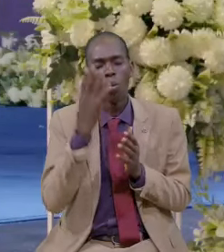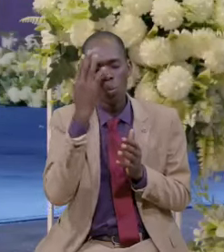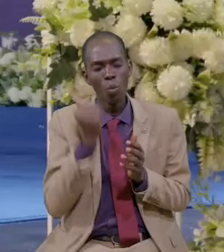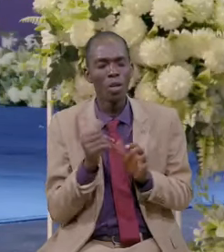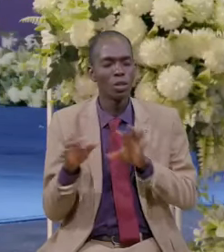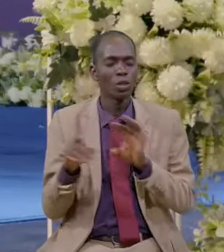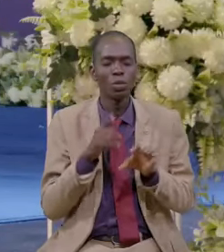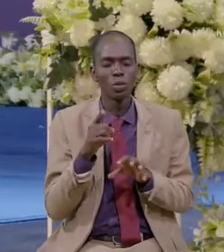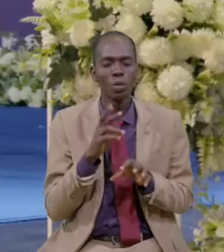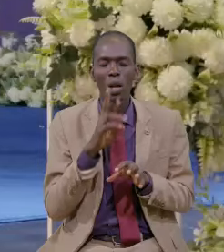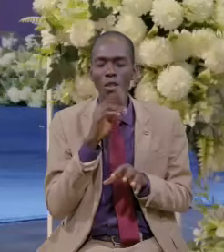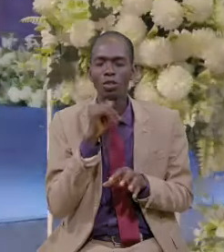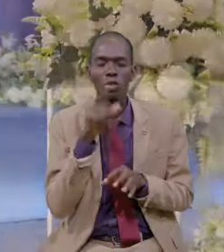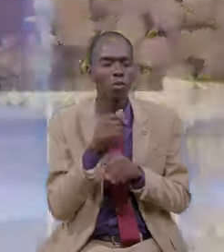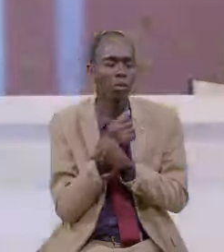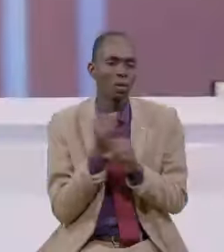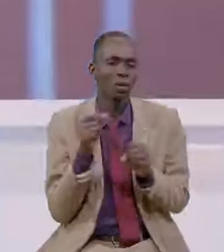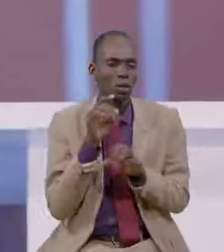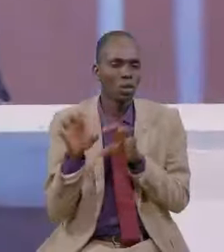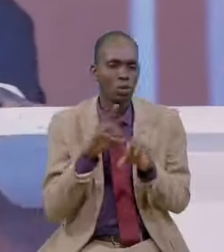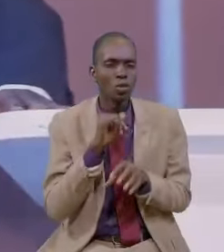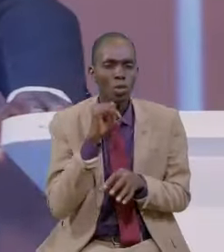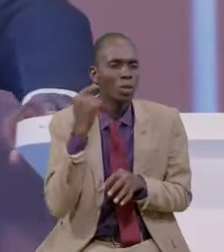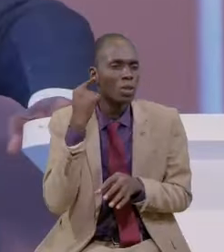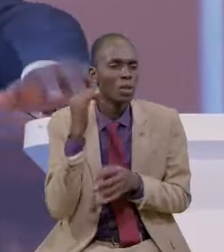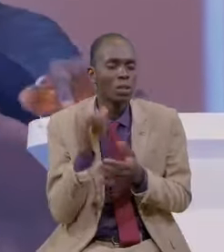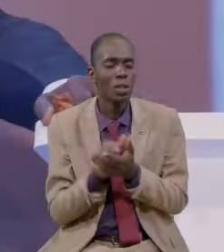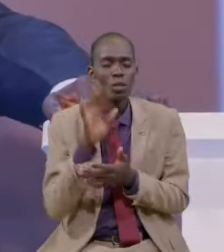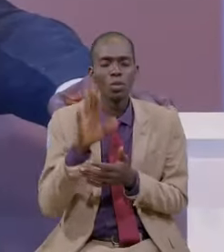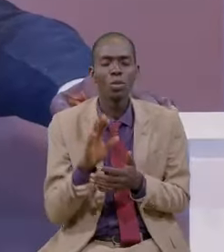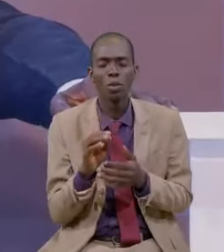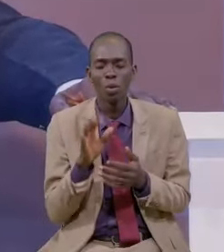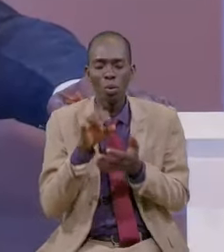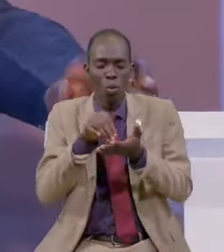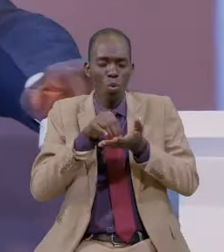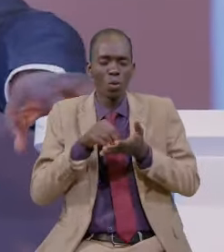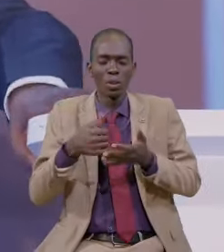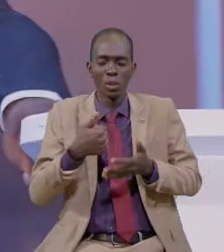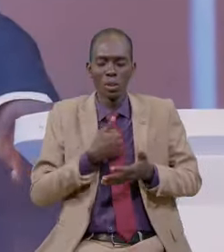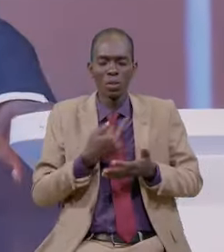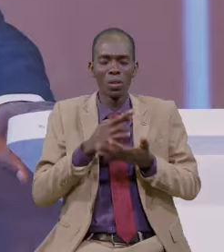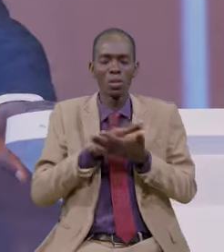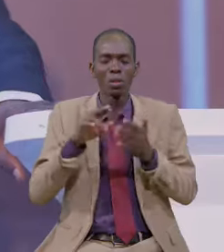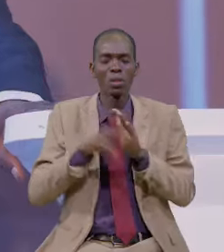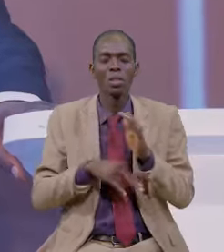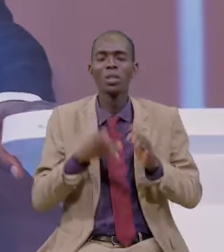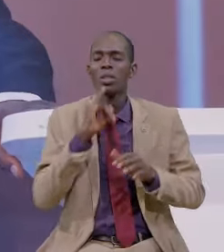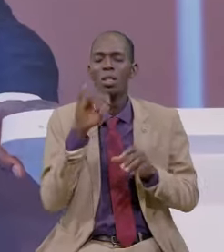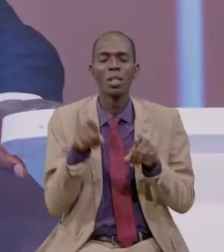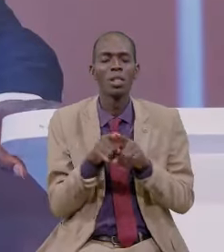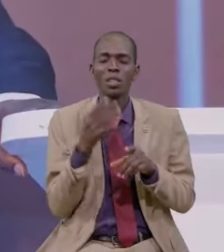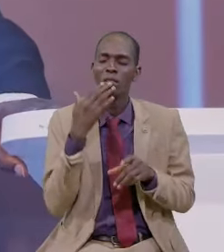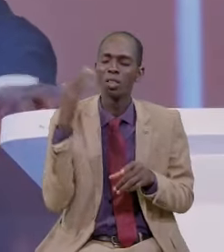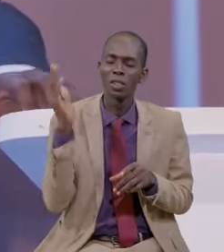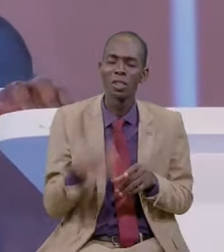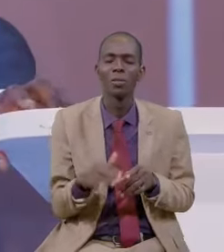that your righteousness is as filthy rags, and that righteousness is not enough to take you